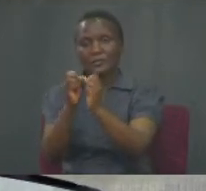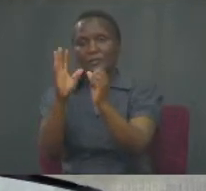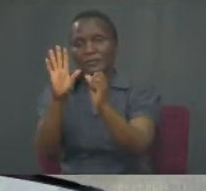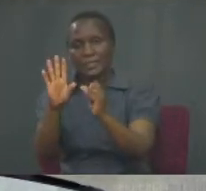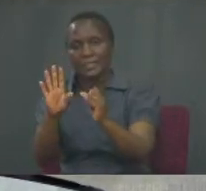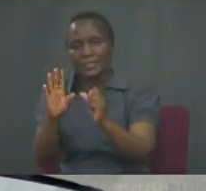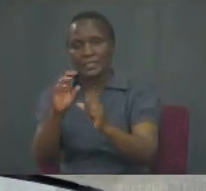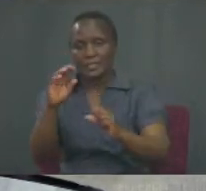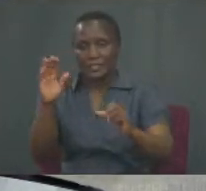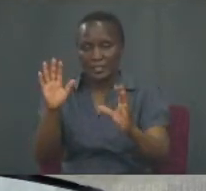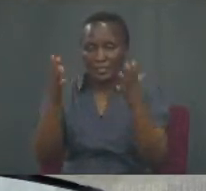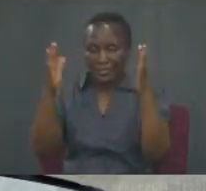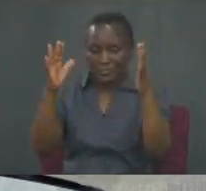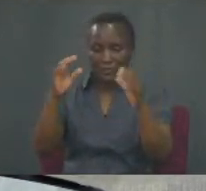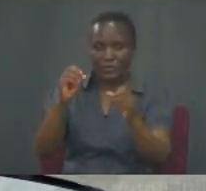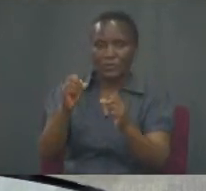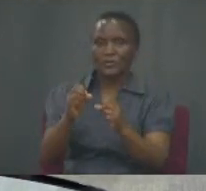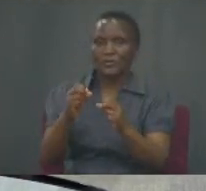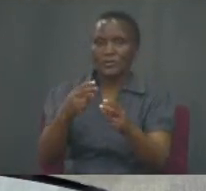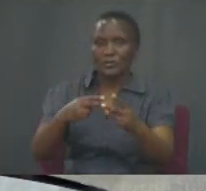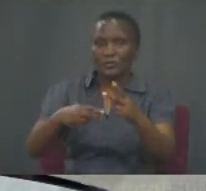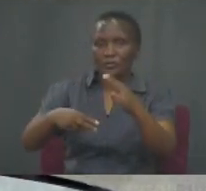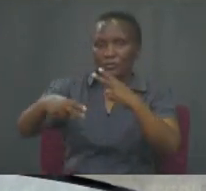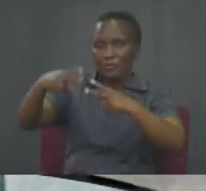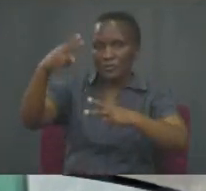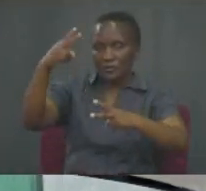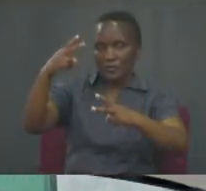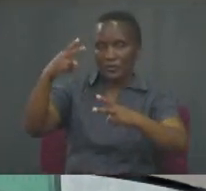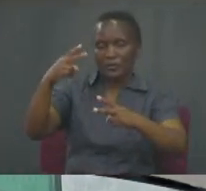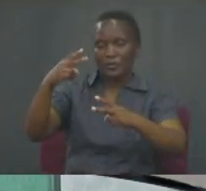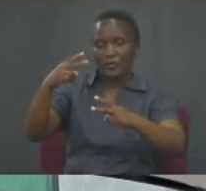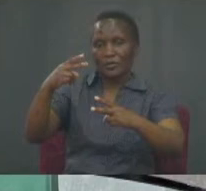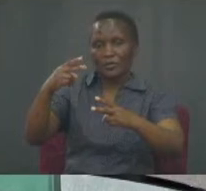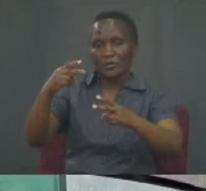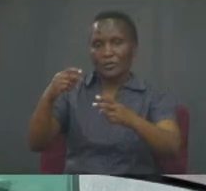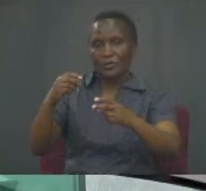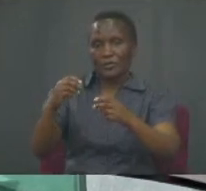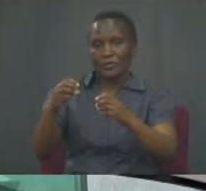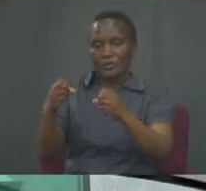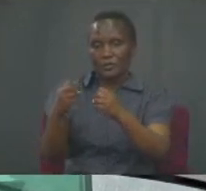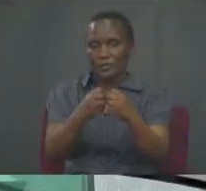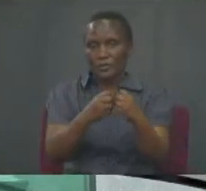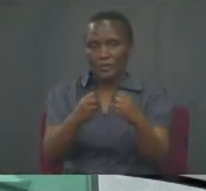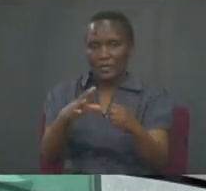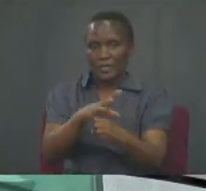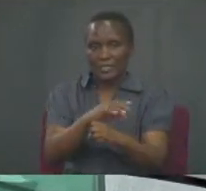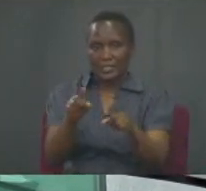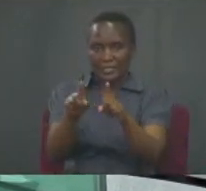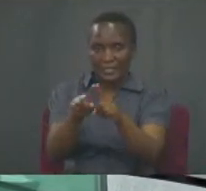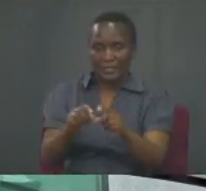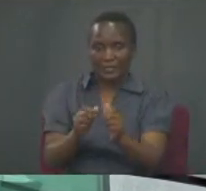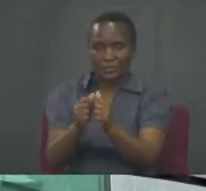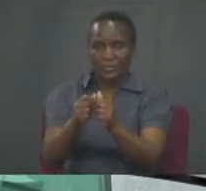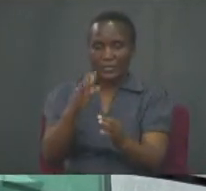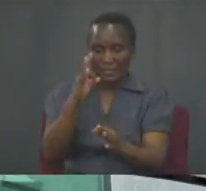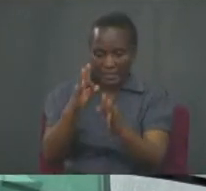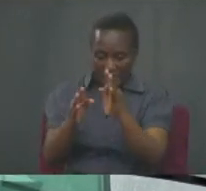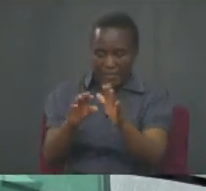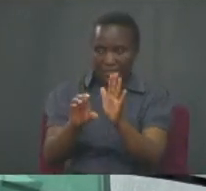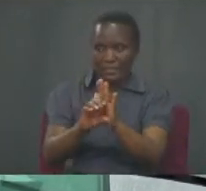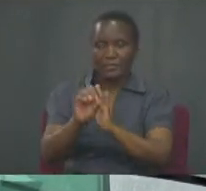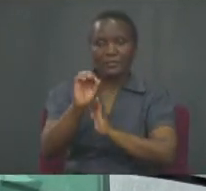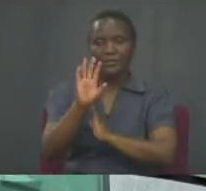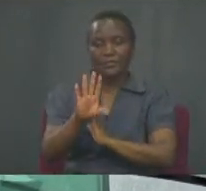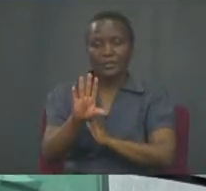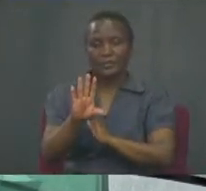of Exodus begins exactly the same way, verbatim, with Judges chapter 5, except the names. Judges chapter